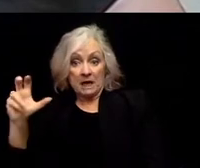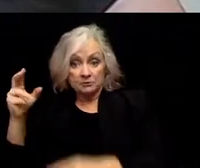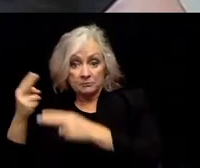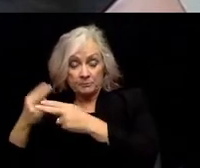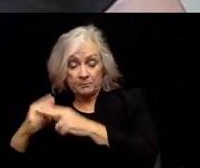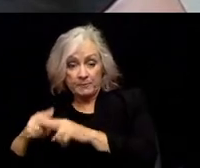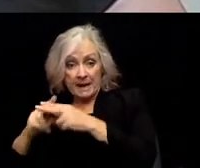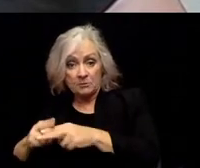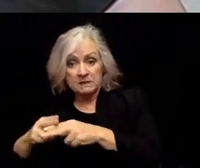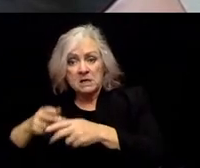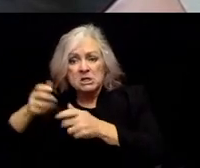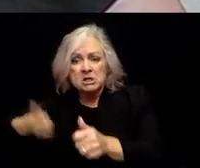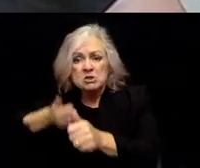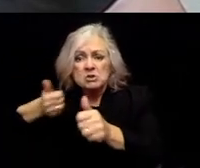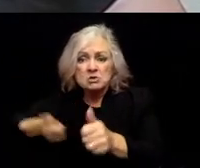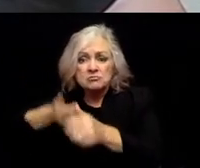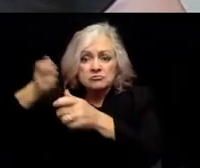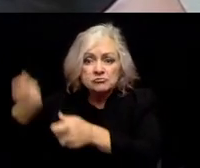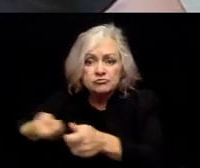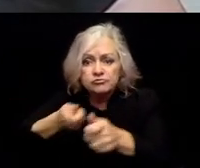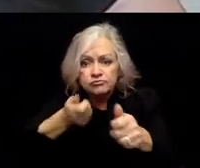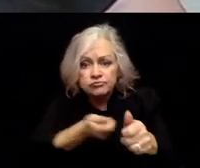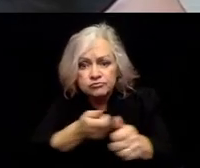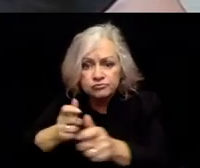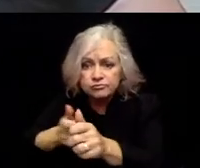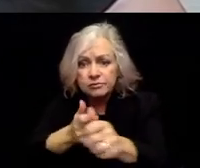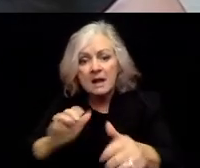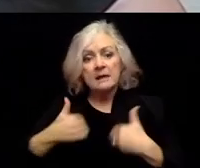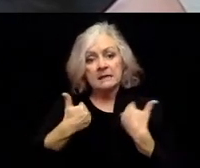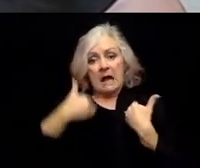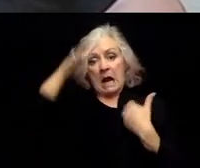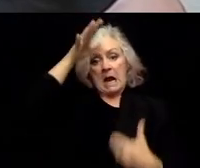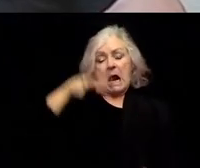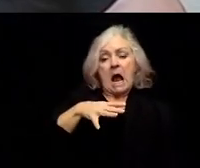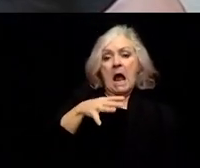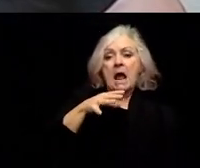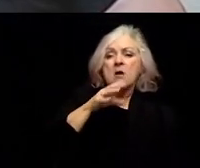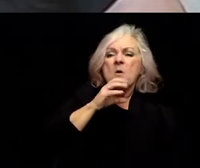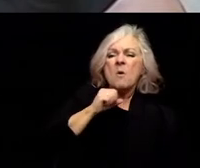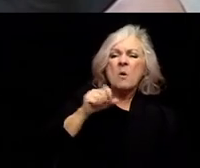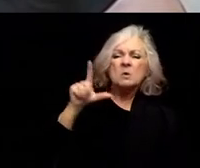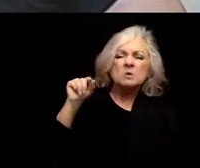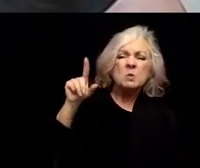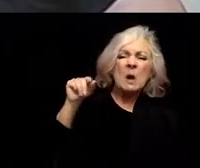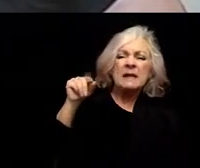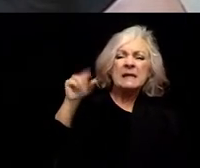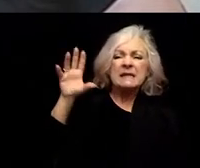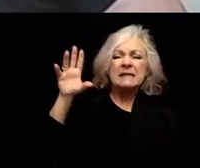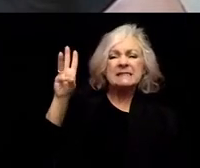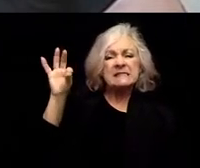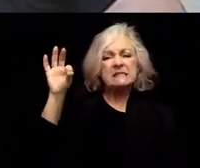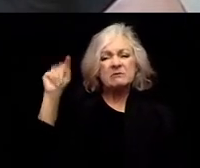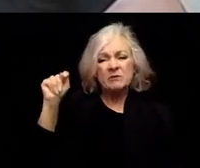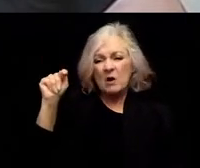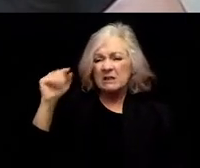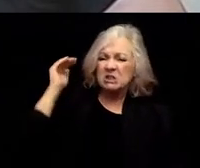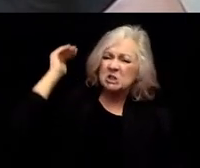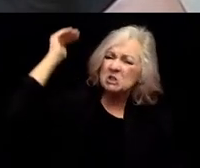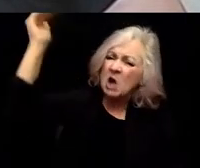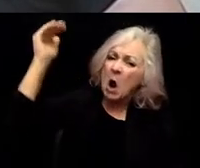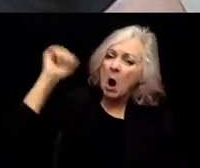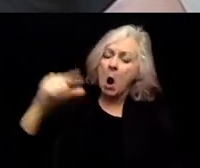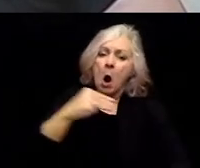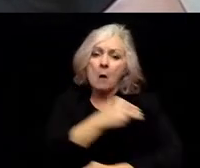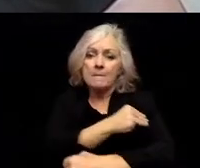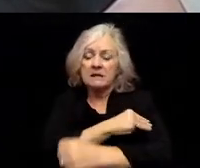charging after the ringette. And this young fella, 23 years old, 6 foot two, 220 pounds, all muscle, the two of them